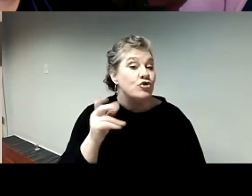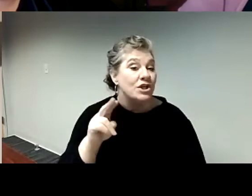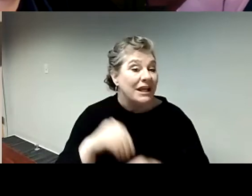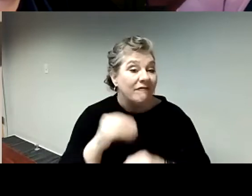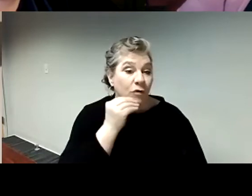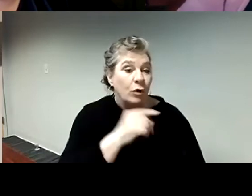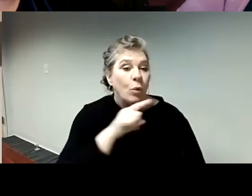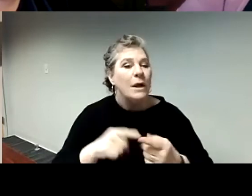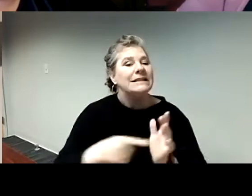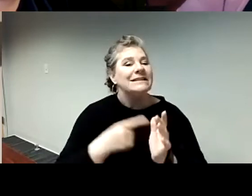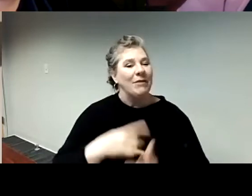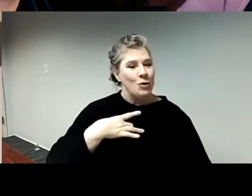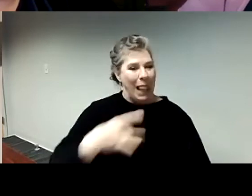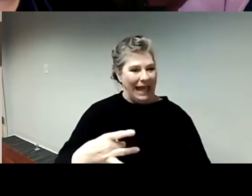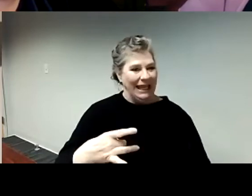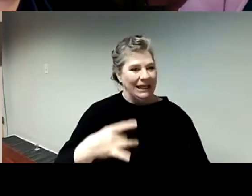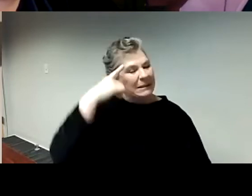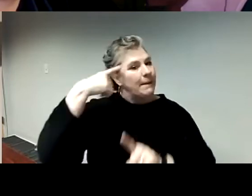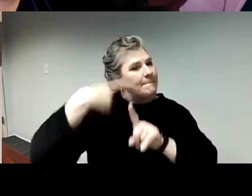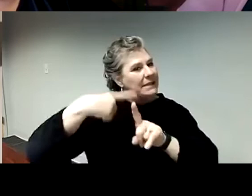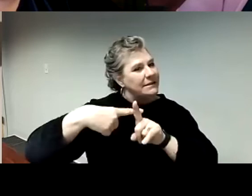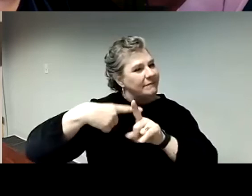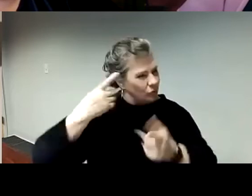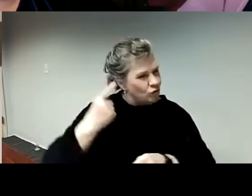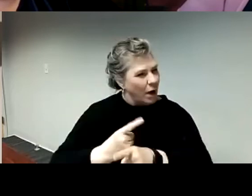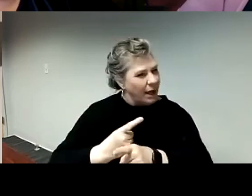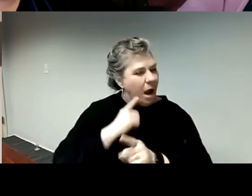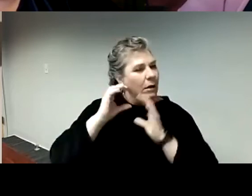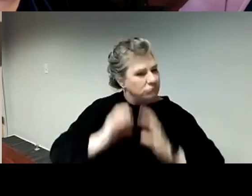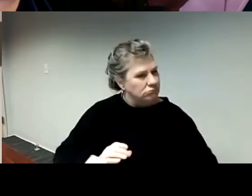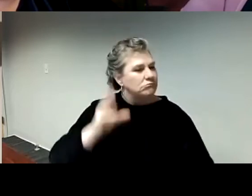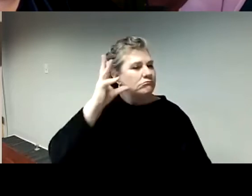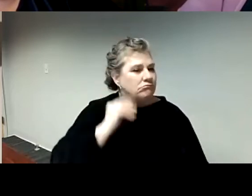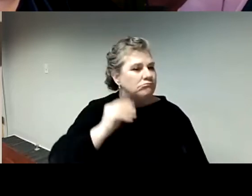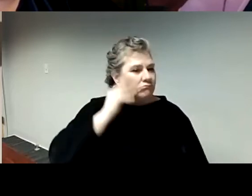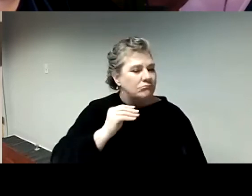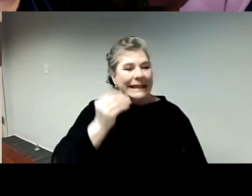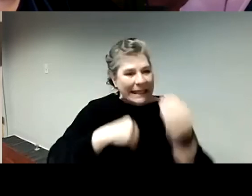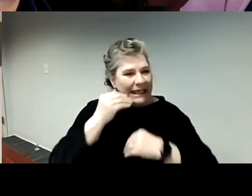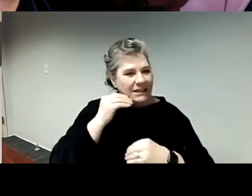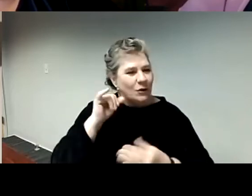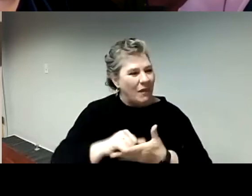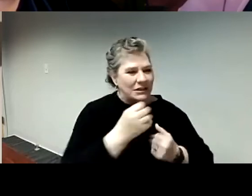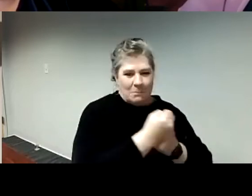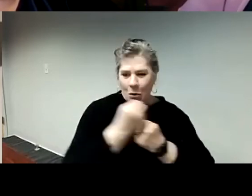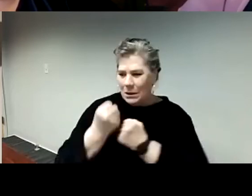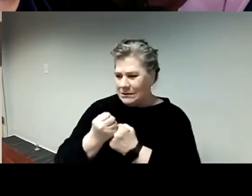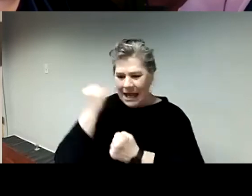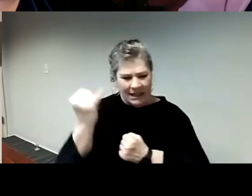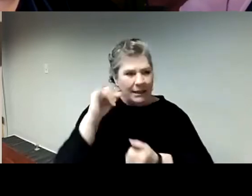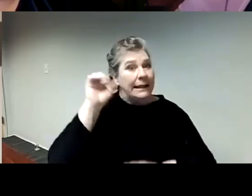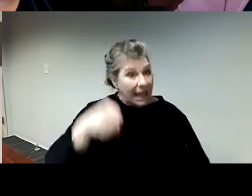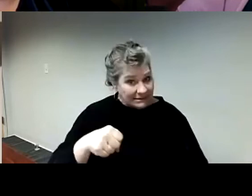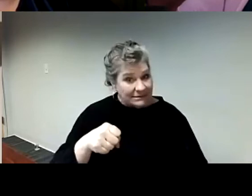it's something that you like and, you know, like are accustomed to eating, basically. So that kind of supports the idea that,